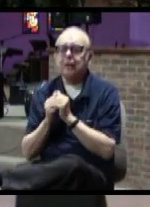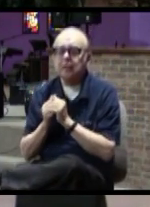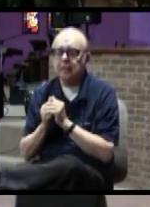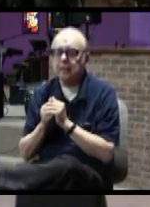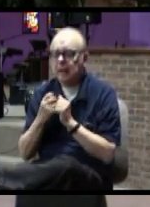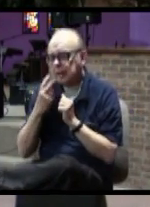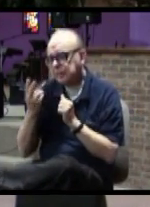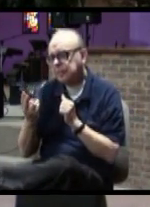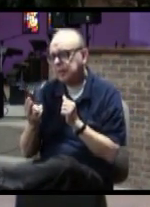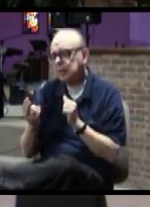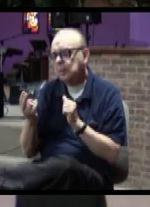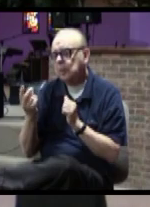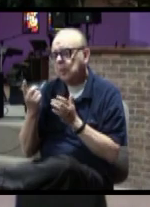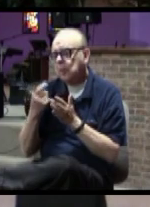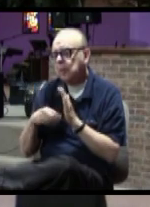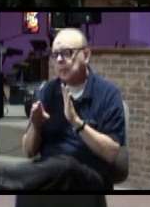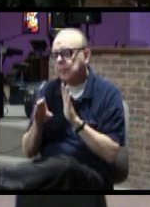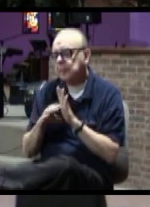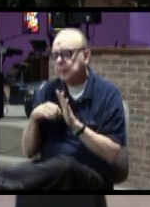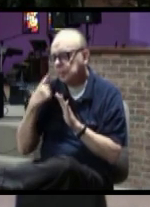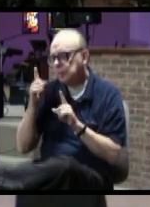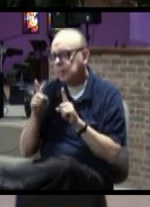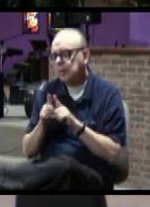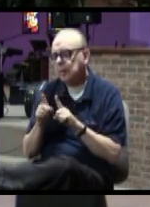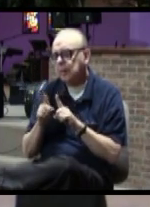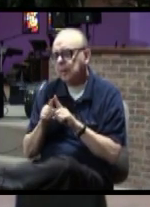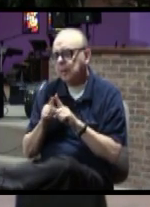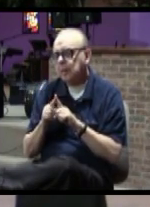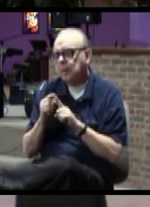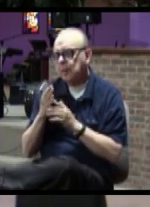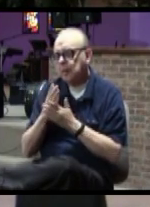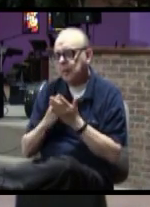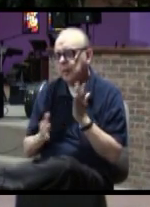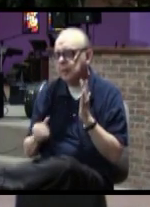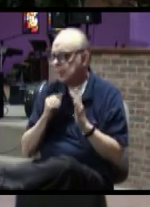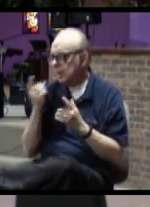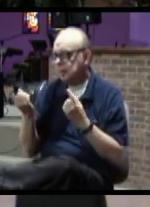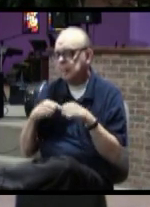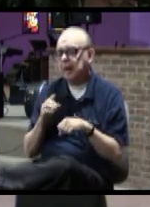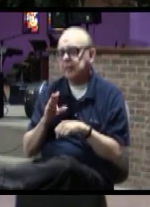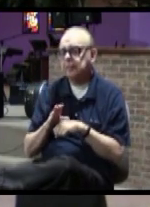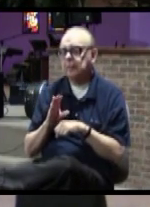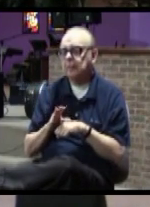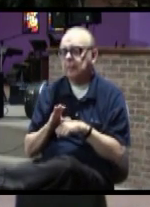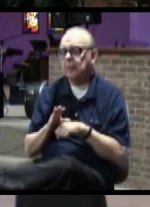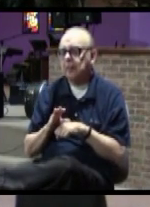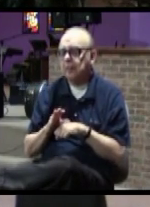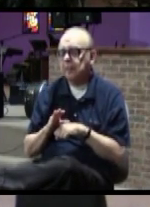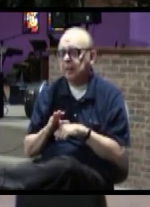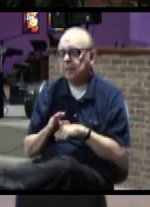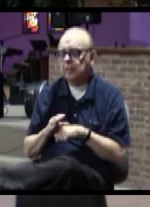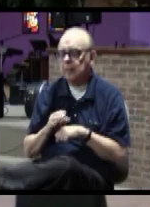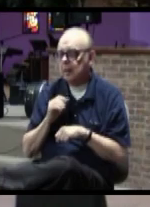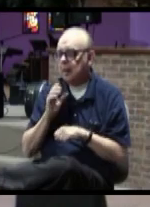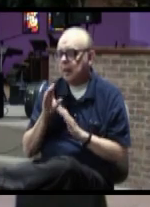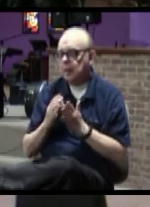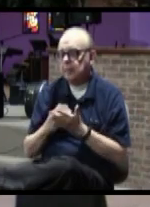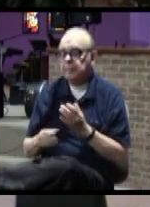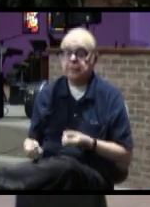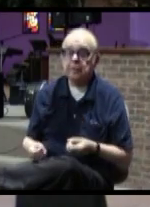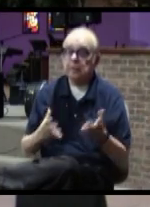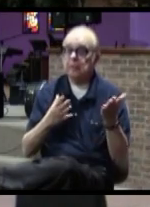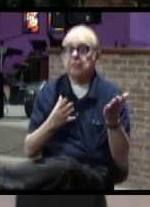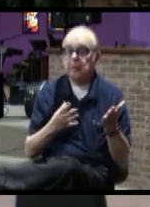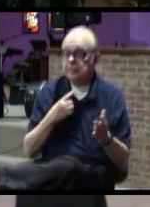of those pieces, and let's see what that picture looks like. And if you took your piece of your puzzle and you didn't come back, if you took your piece